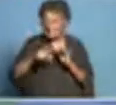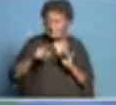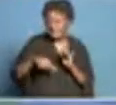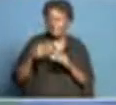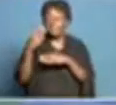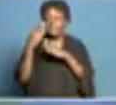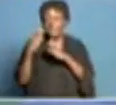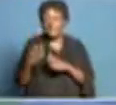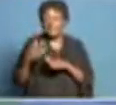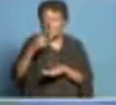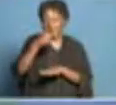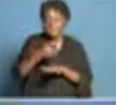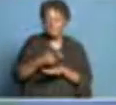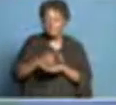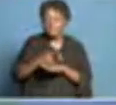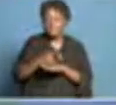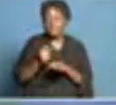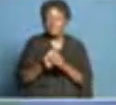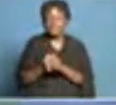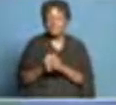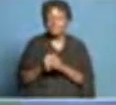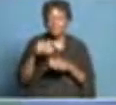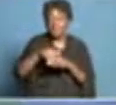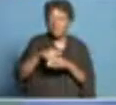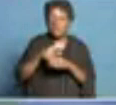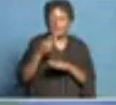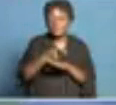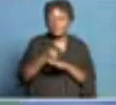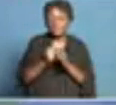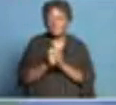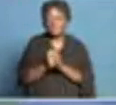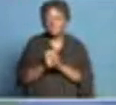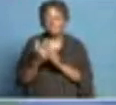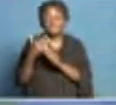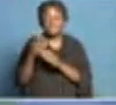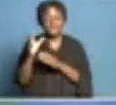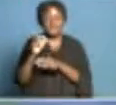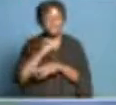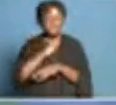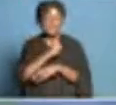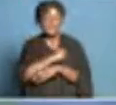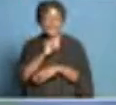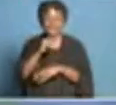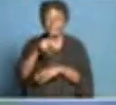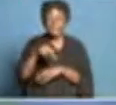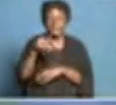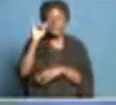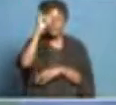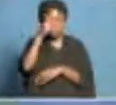Well, meantime, Press Secretary Clint Watson's hoping to allay a concern Centerville MP Jomo Campbell expressed in the House of Assembly